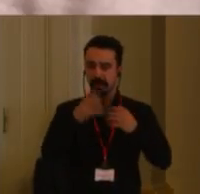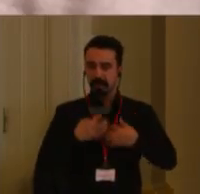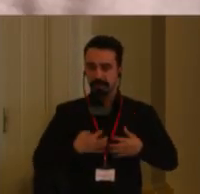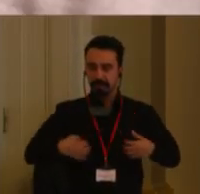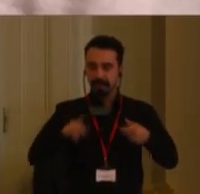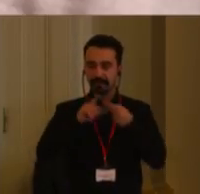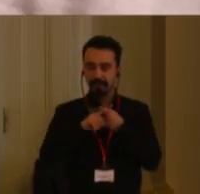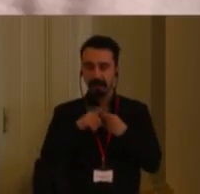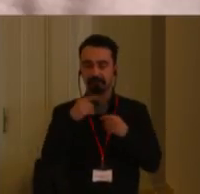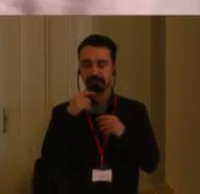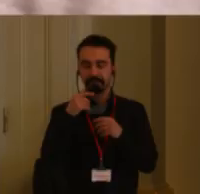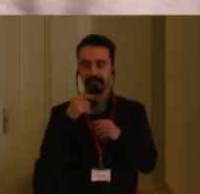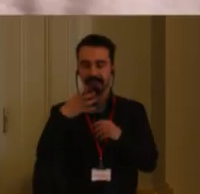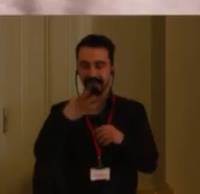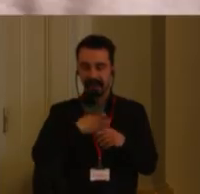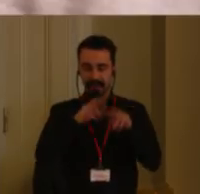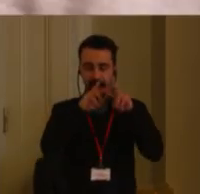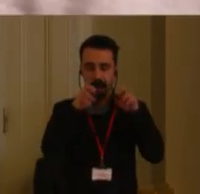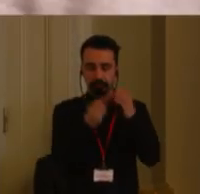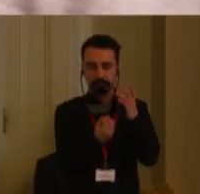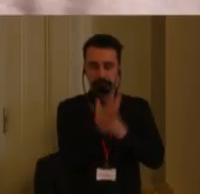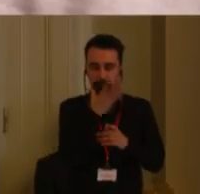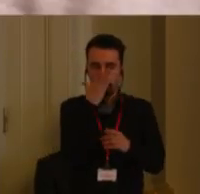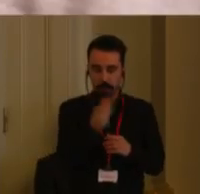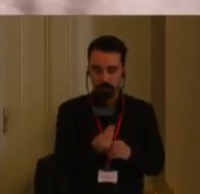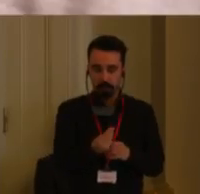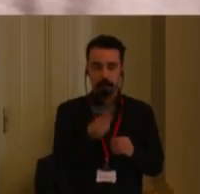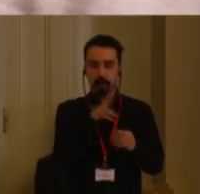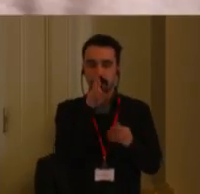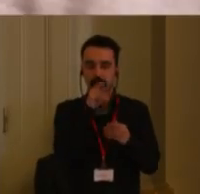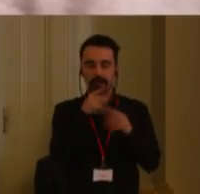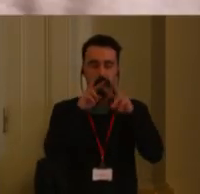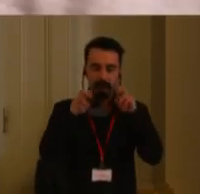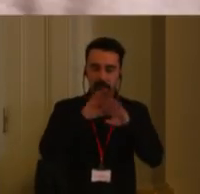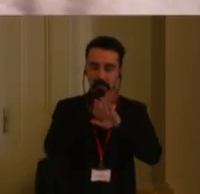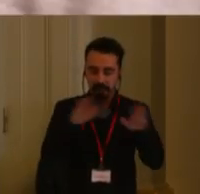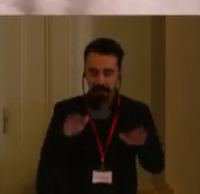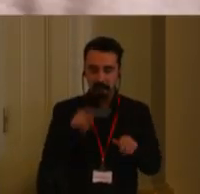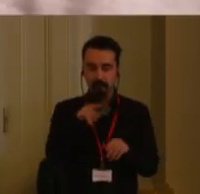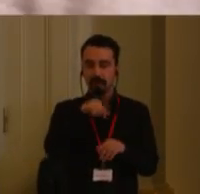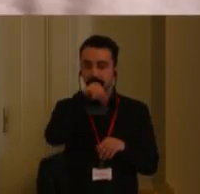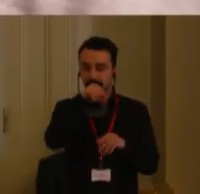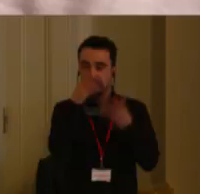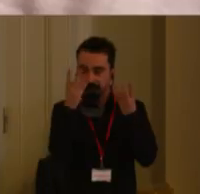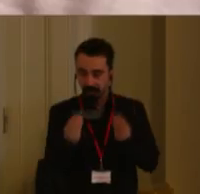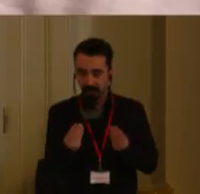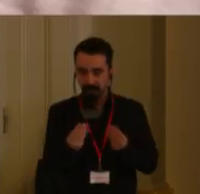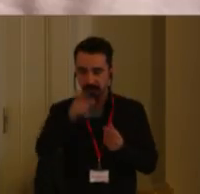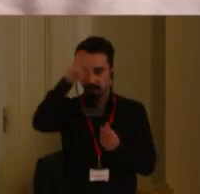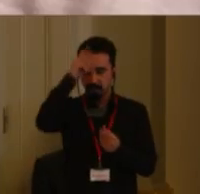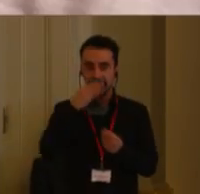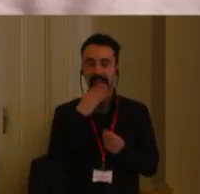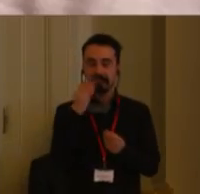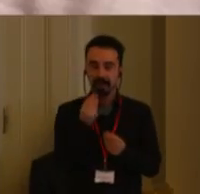of research and analysis, which will not only help us to understand more deeply what young people are thinking, but